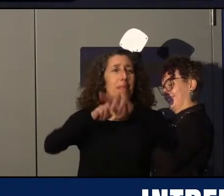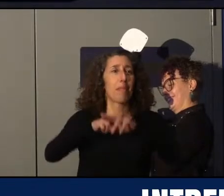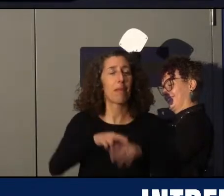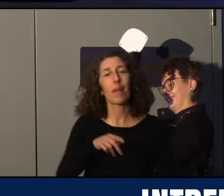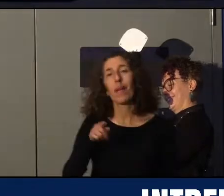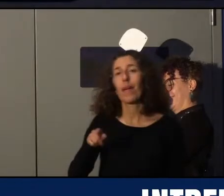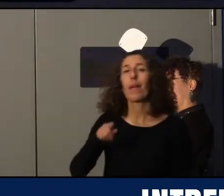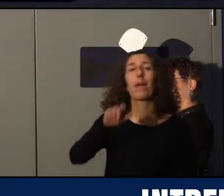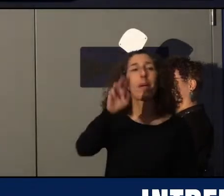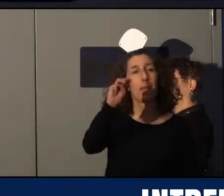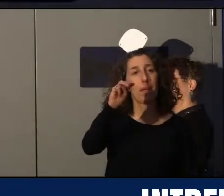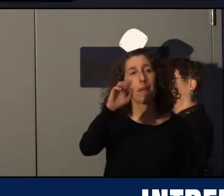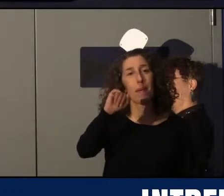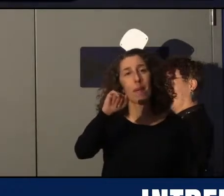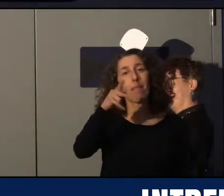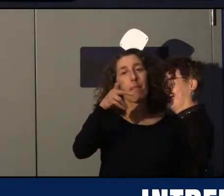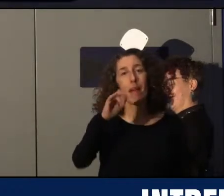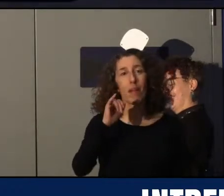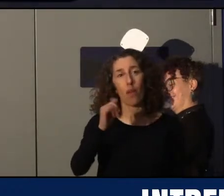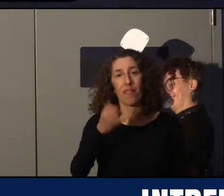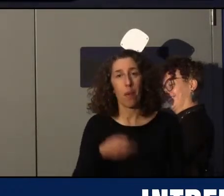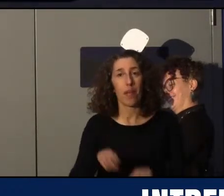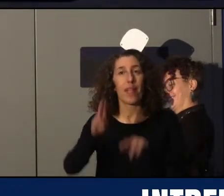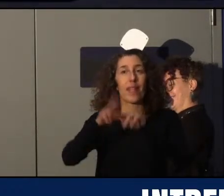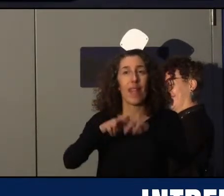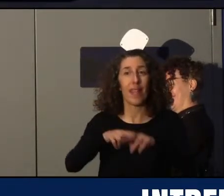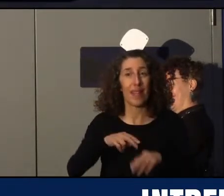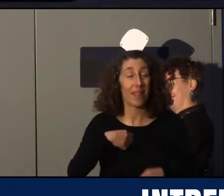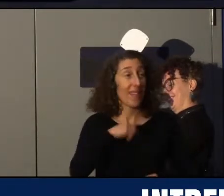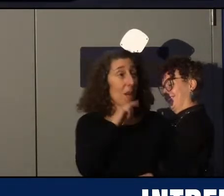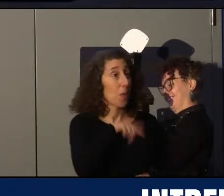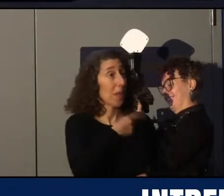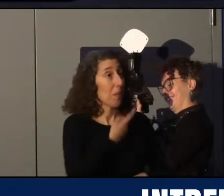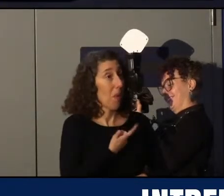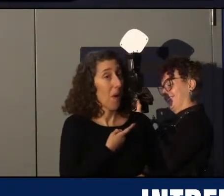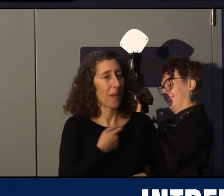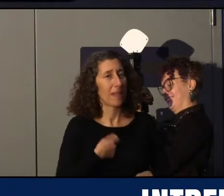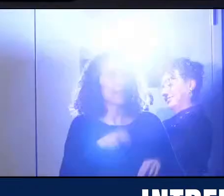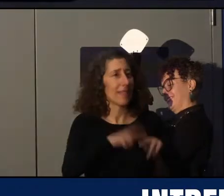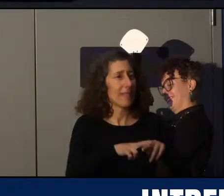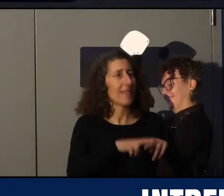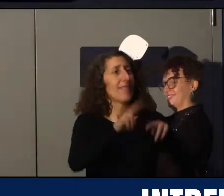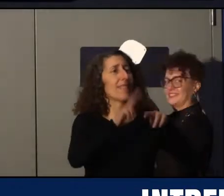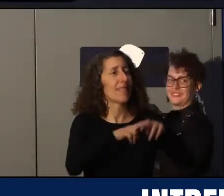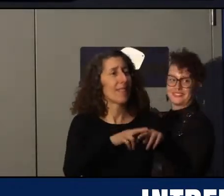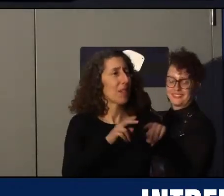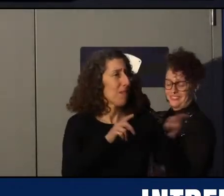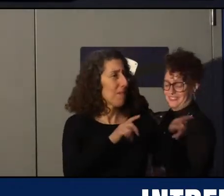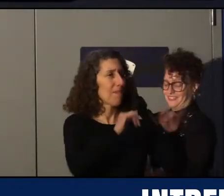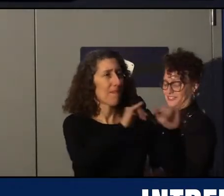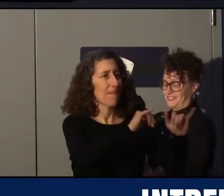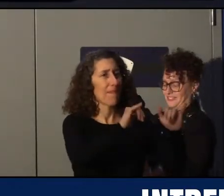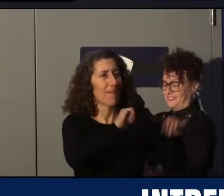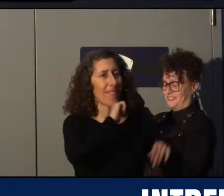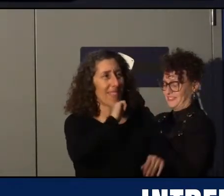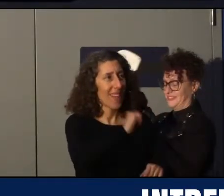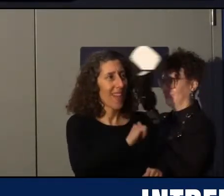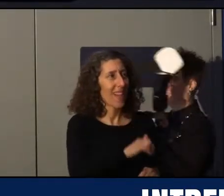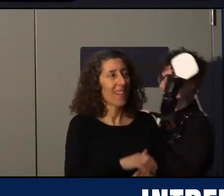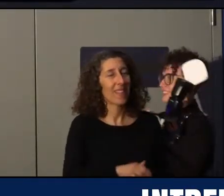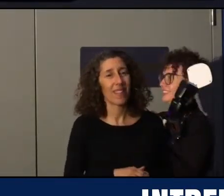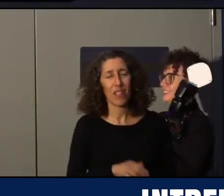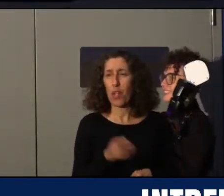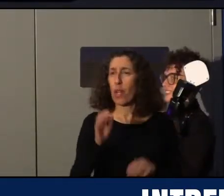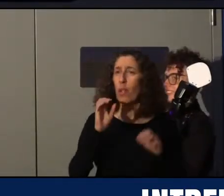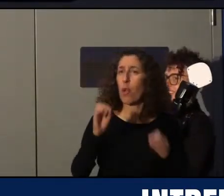many times? Because I did it twice. I don't know. Mark Lee only did it once, but I did it twice. And we didn't have pizza. No. Now, what did you